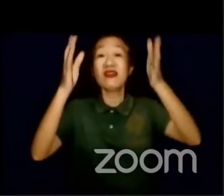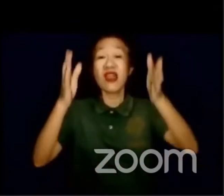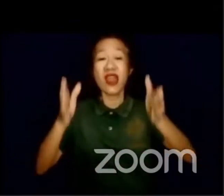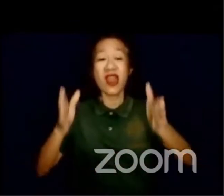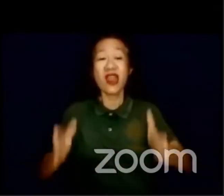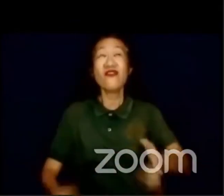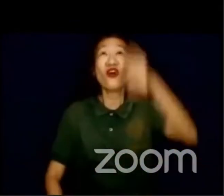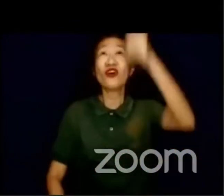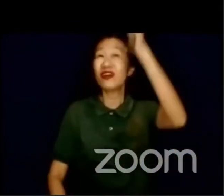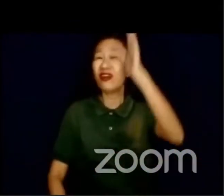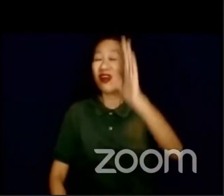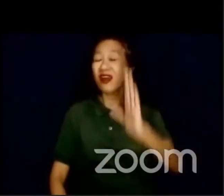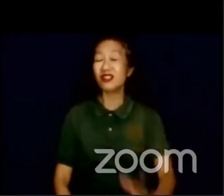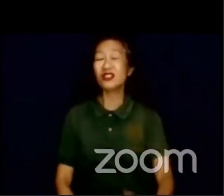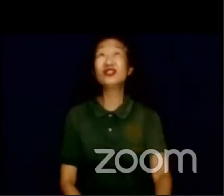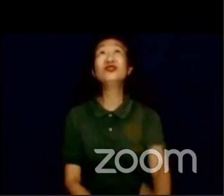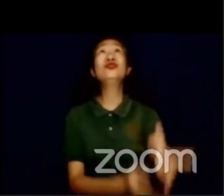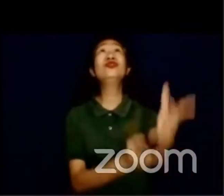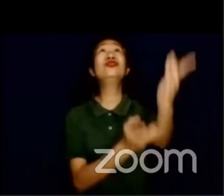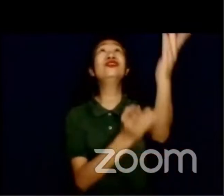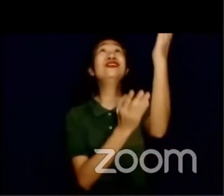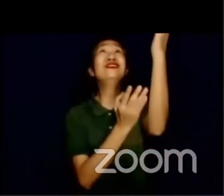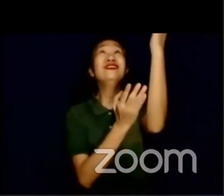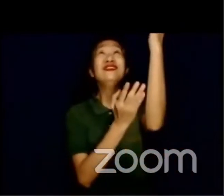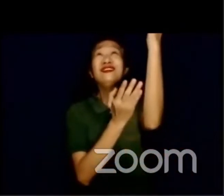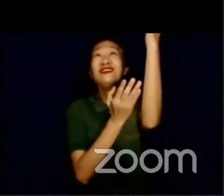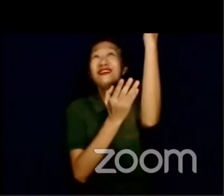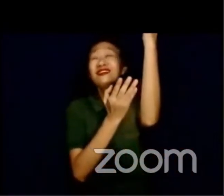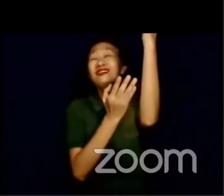soul, my Savior God, to